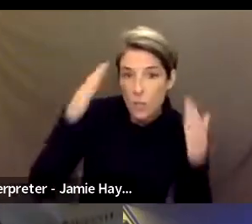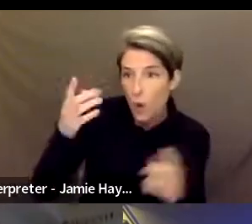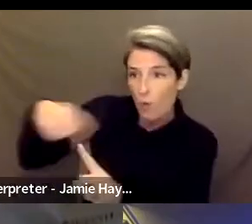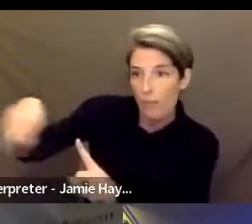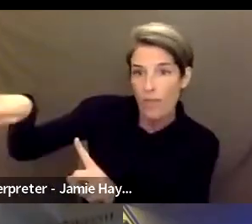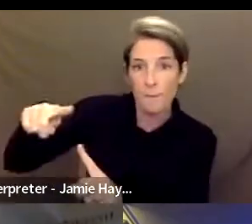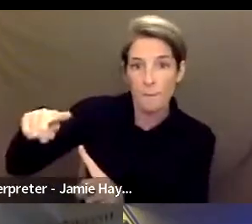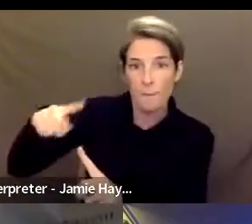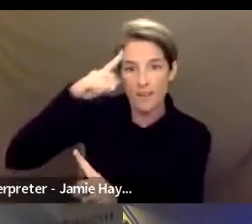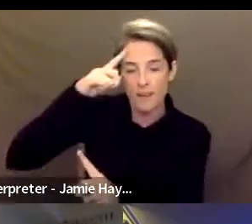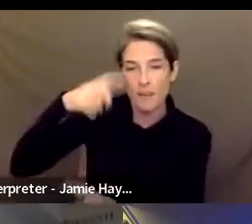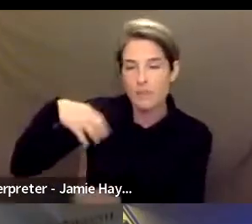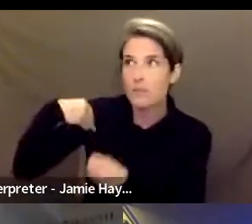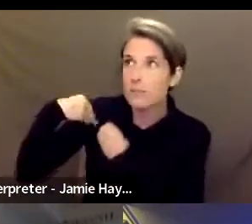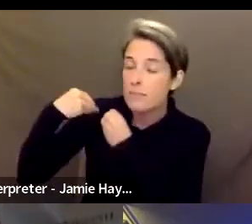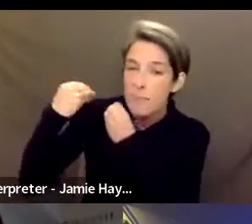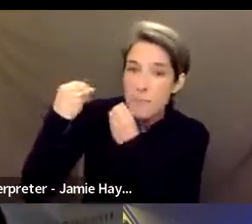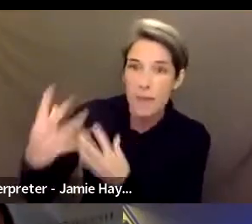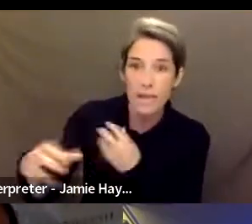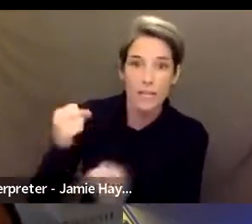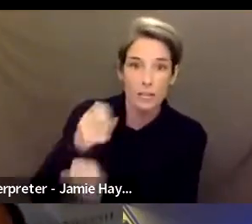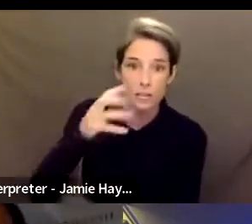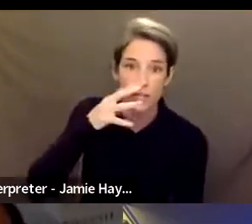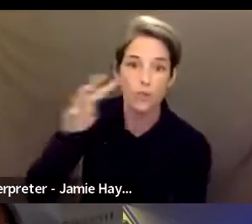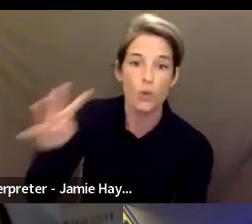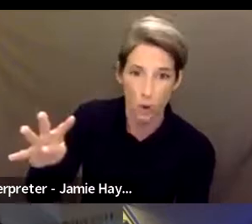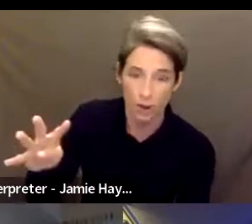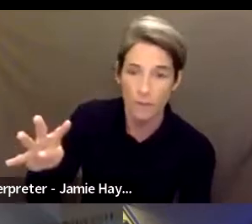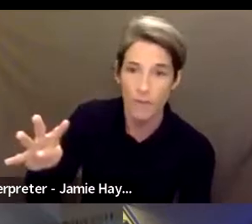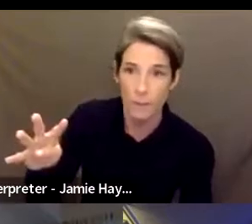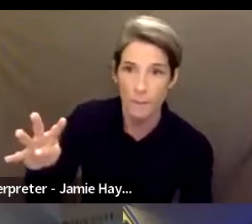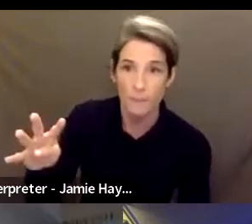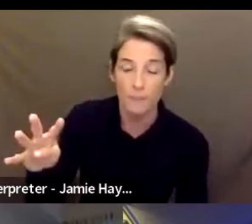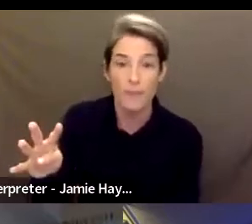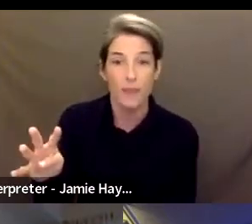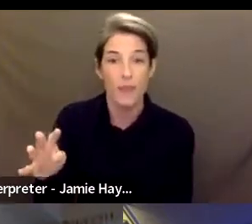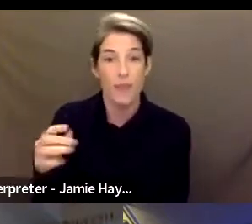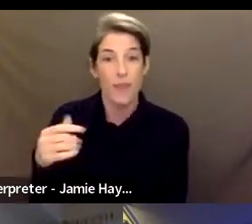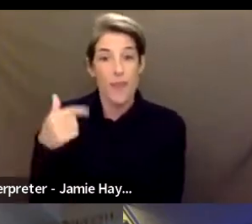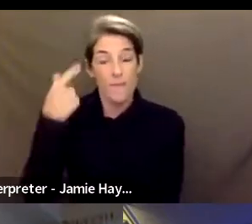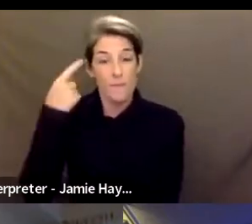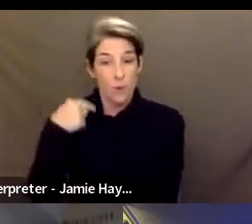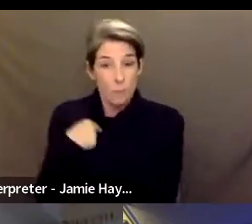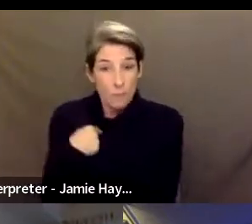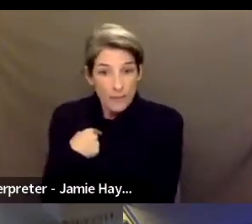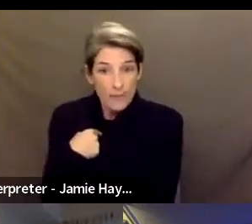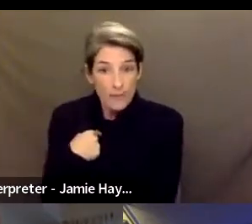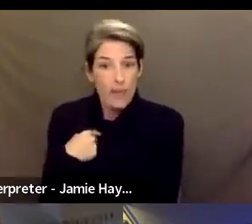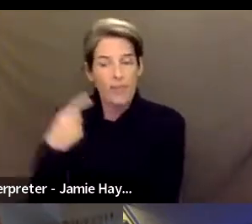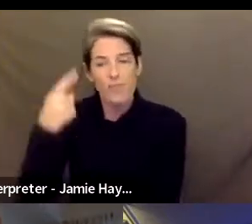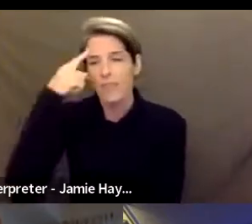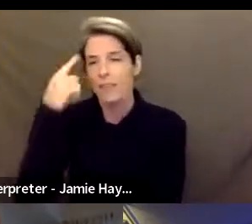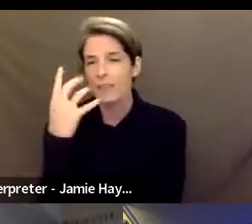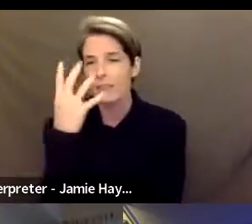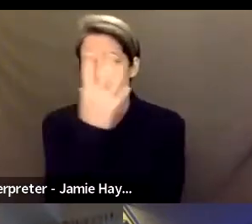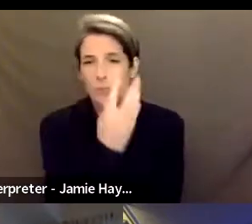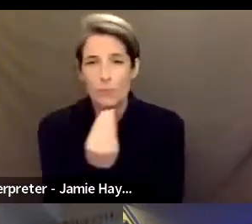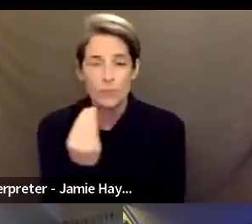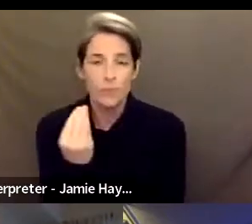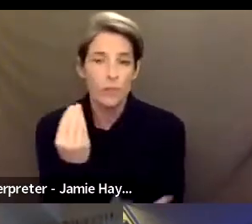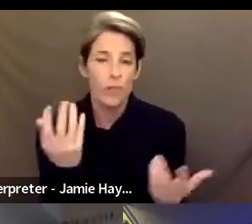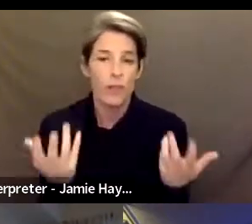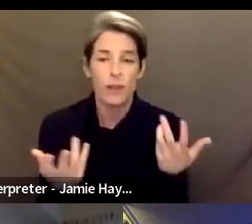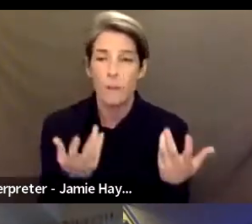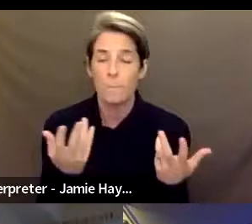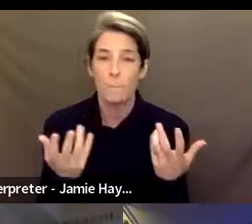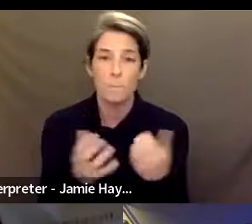time. And then as far as finding someone who works like me, I think it's beautiful that there have been